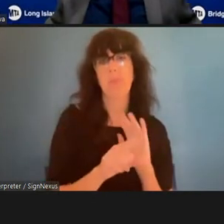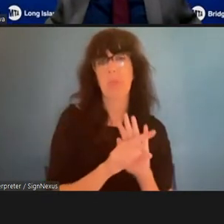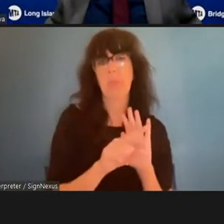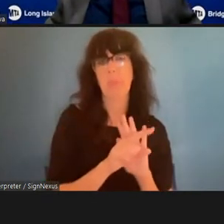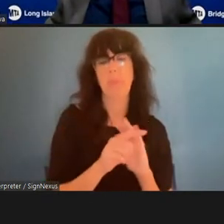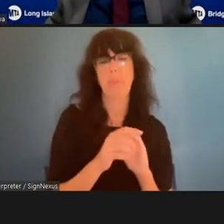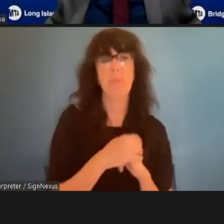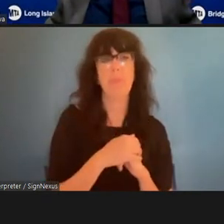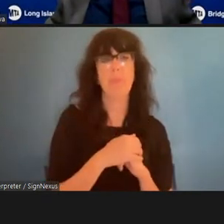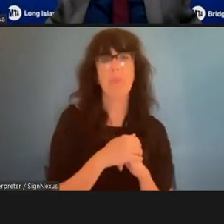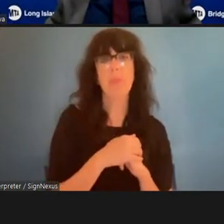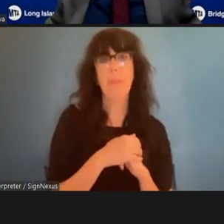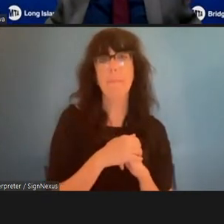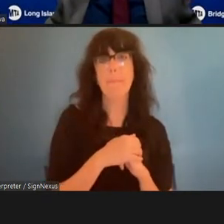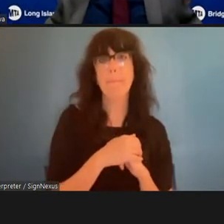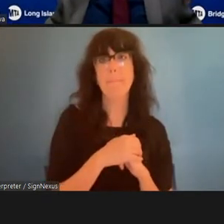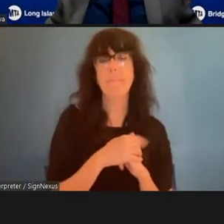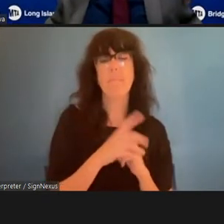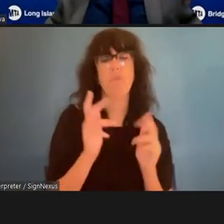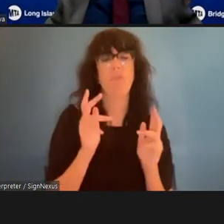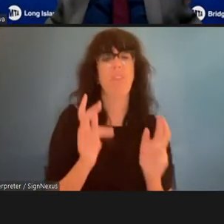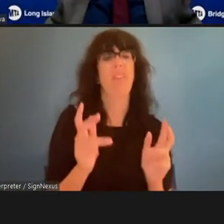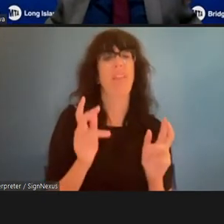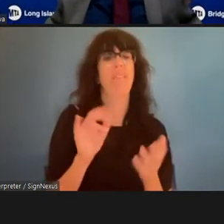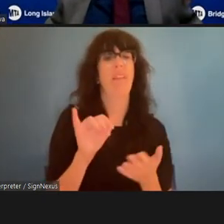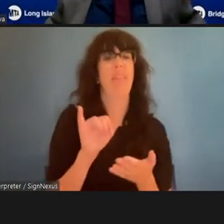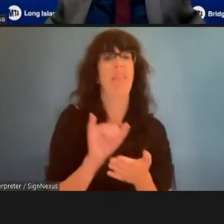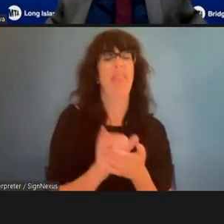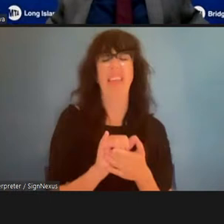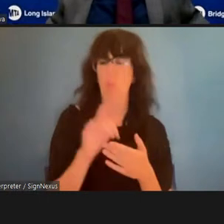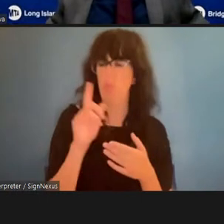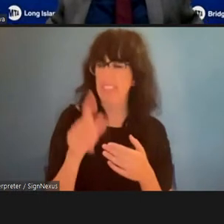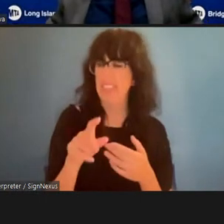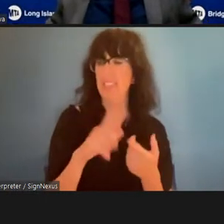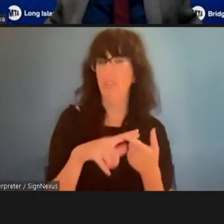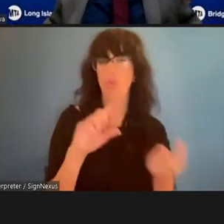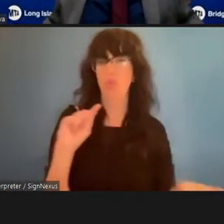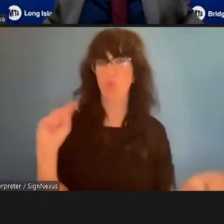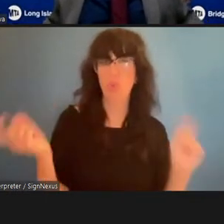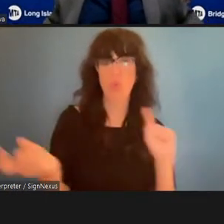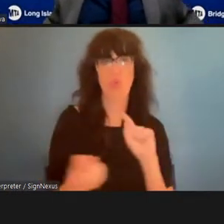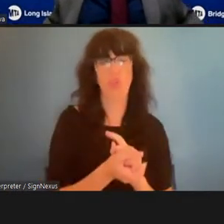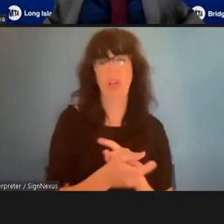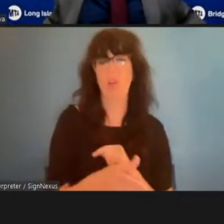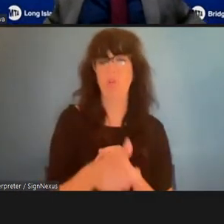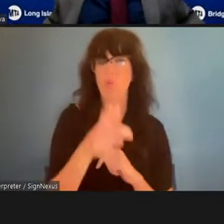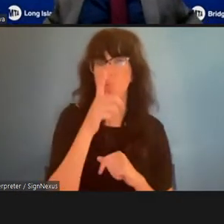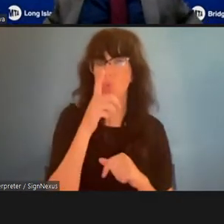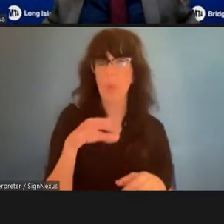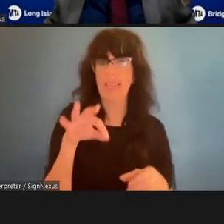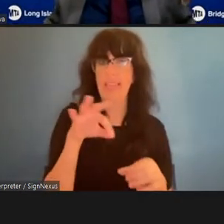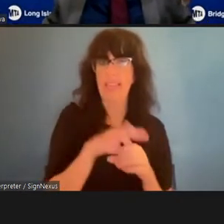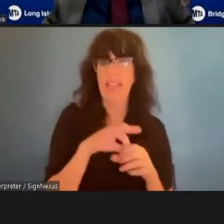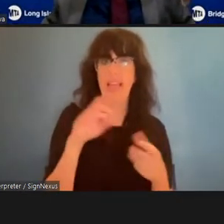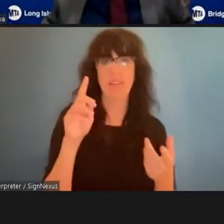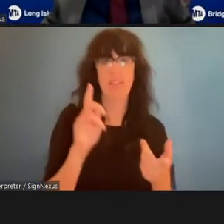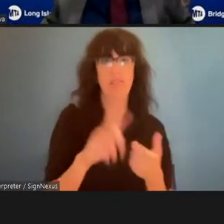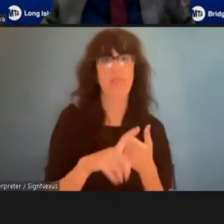and i i leave it at that we need to change who we elect into office